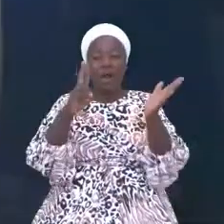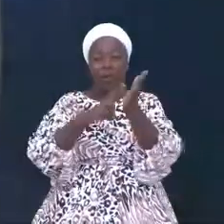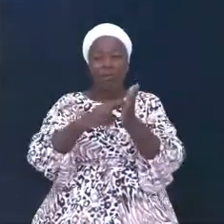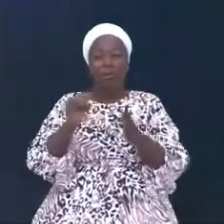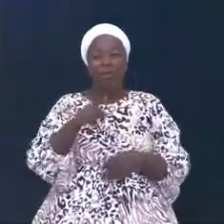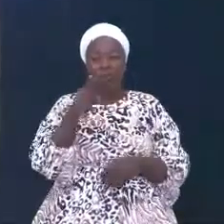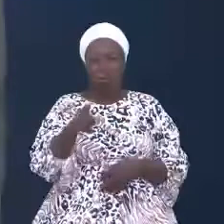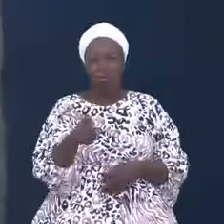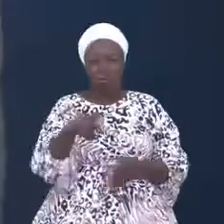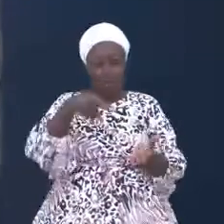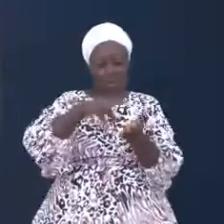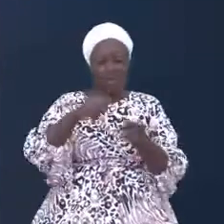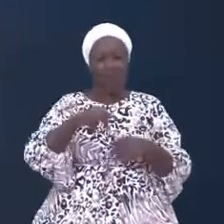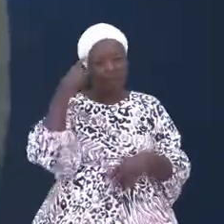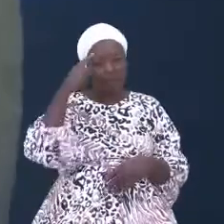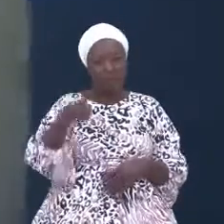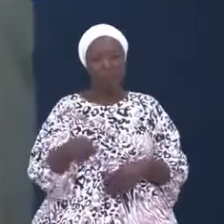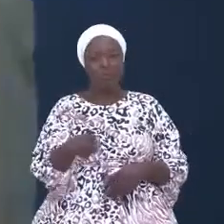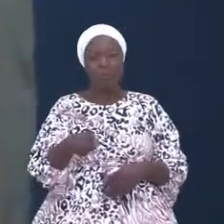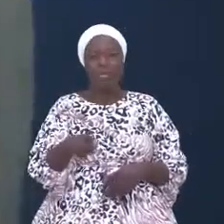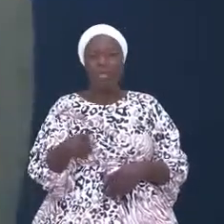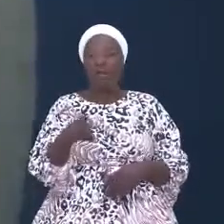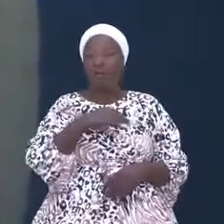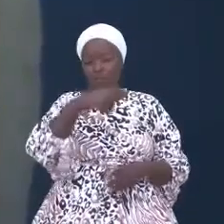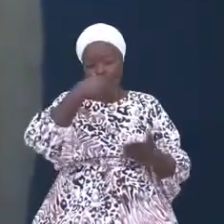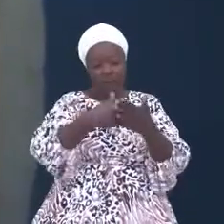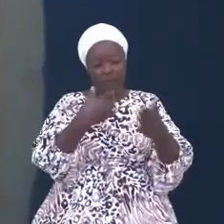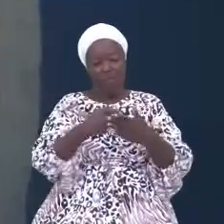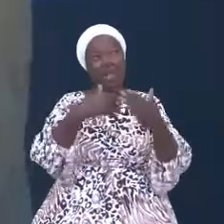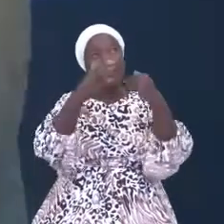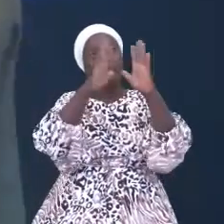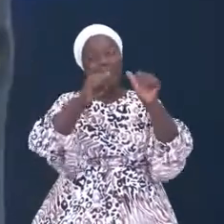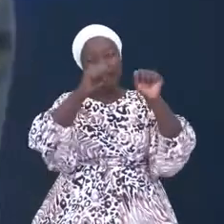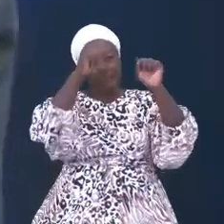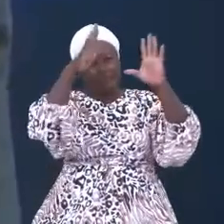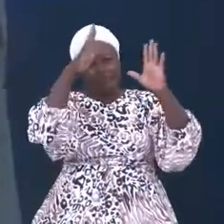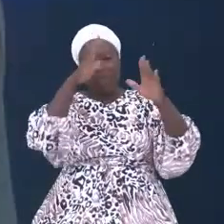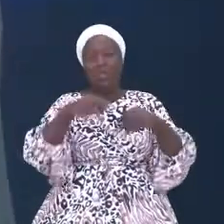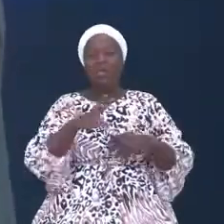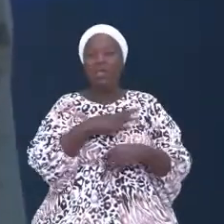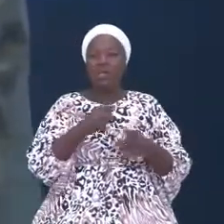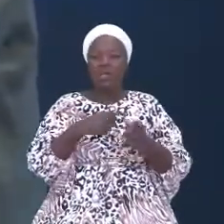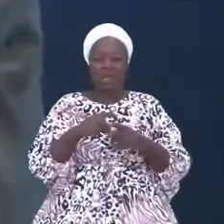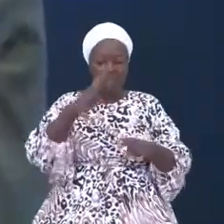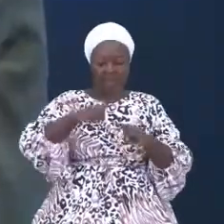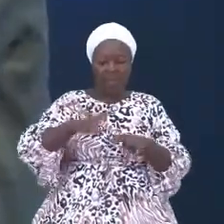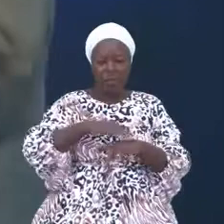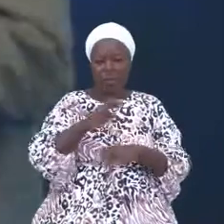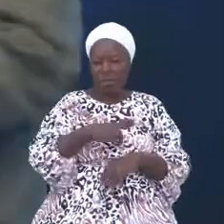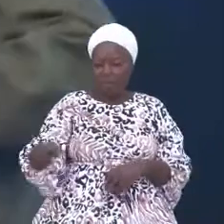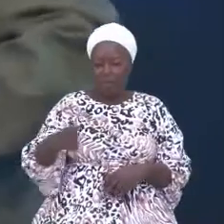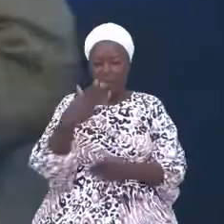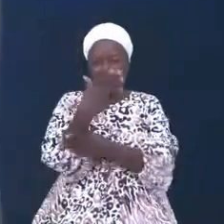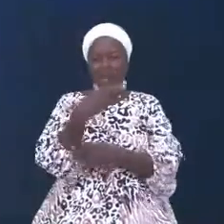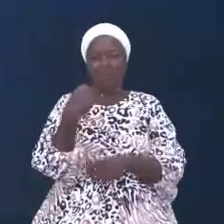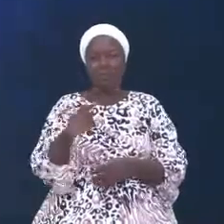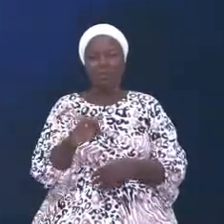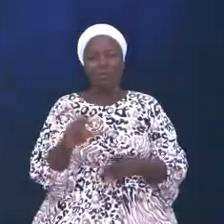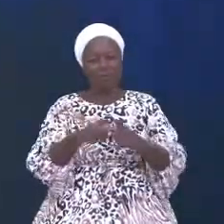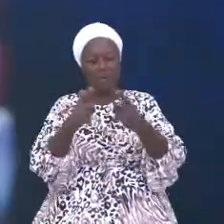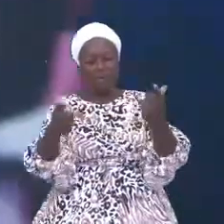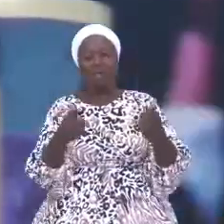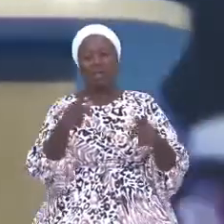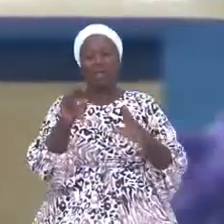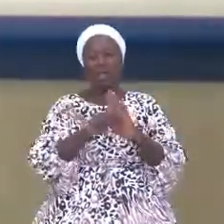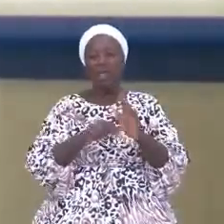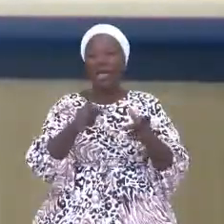you, standing in for you before the heavenly Father. He sits on the right hand of majesty and